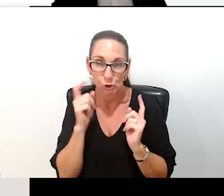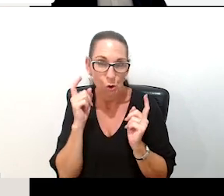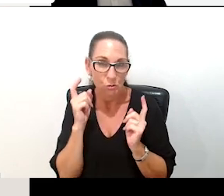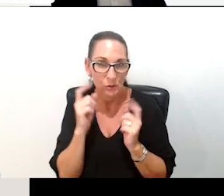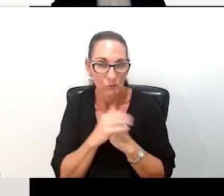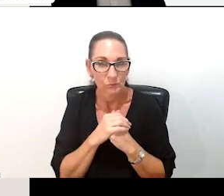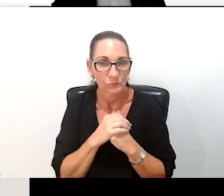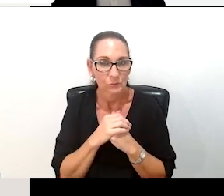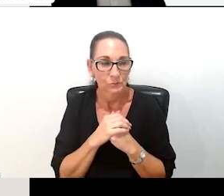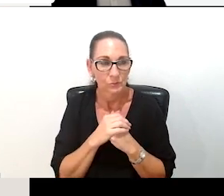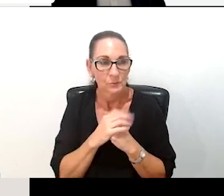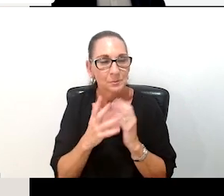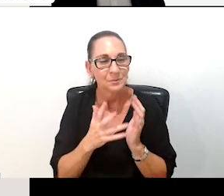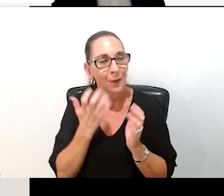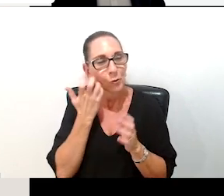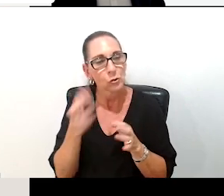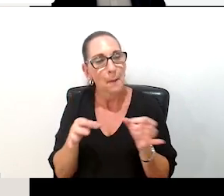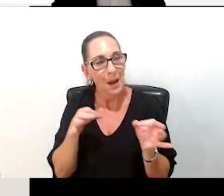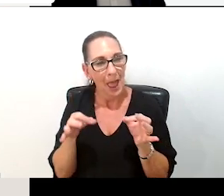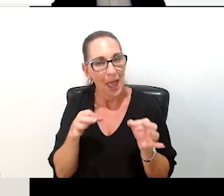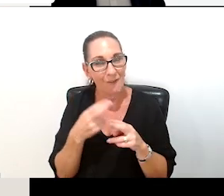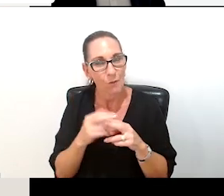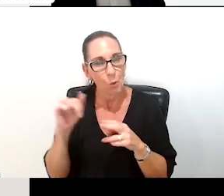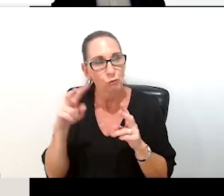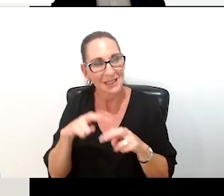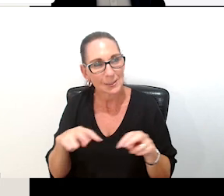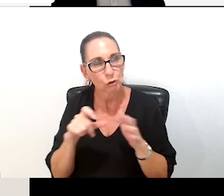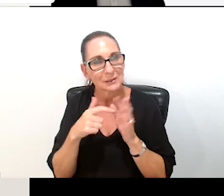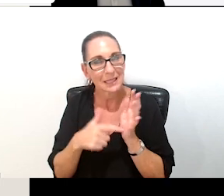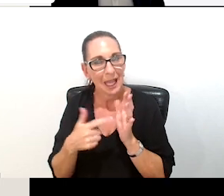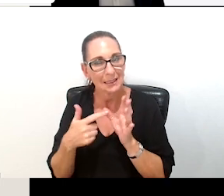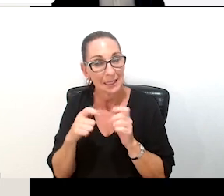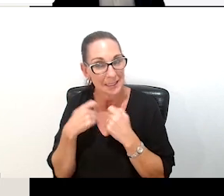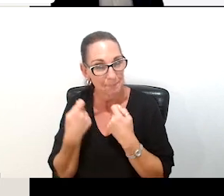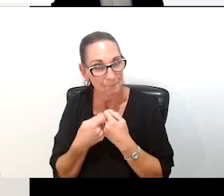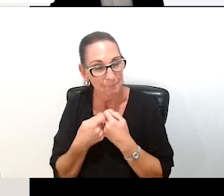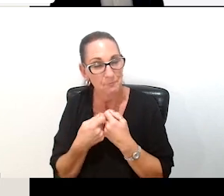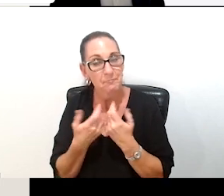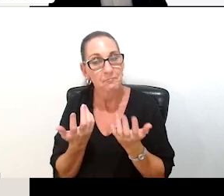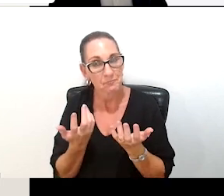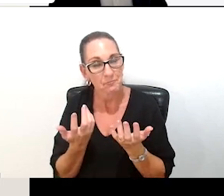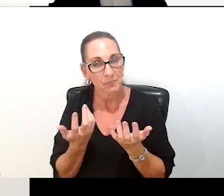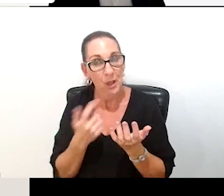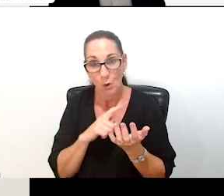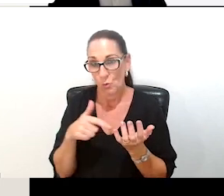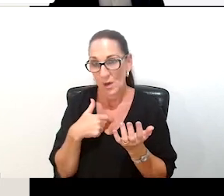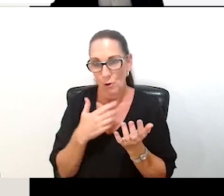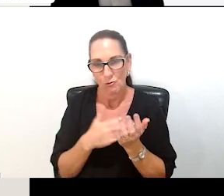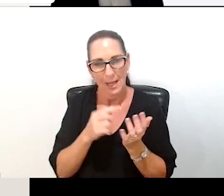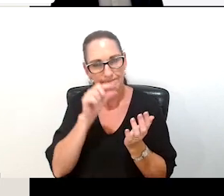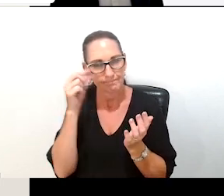So what about future plans for the research and data team here at the centre? Well, We are really keen